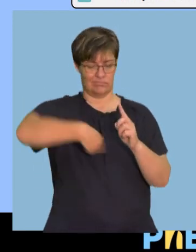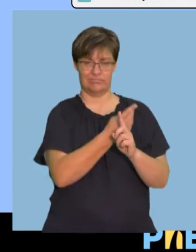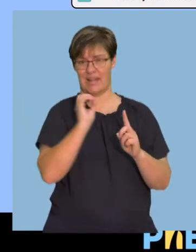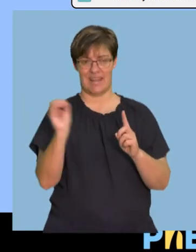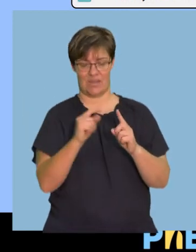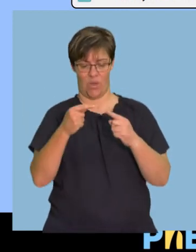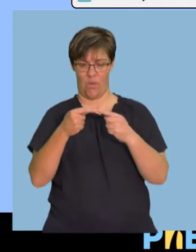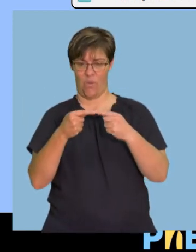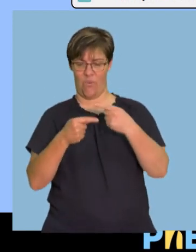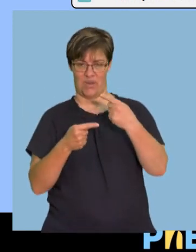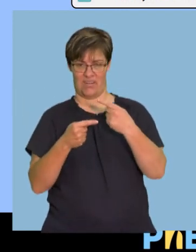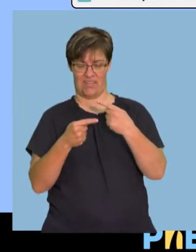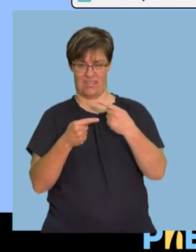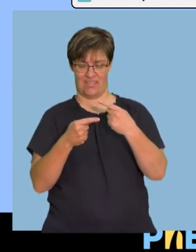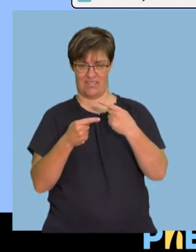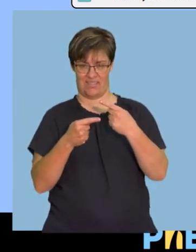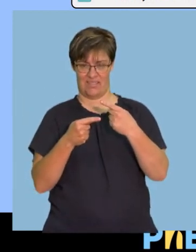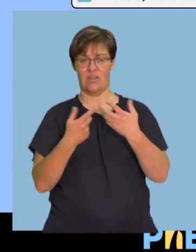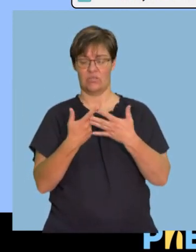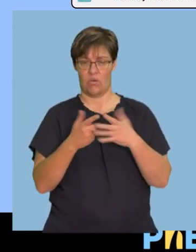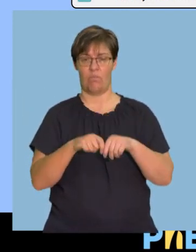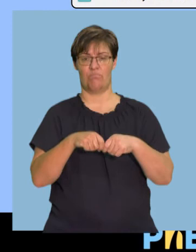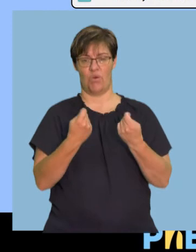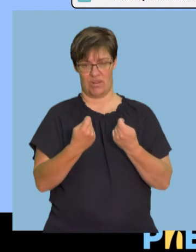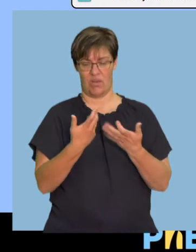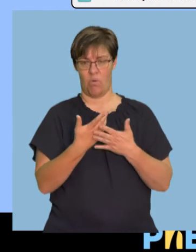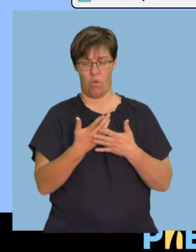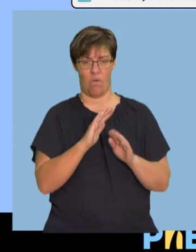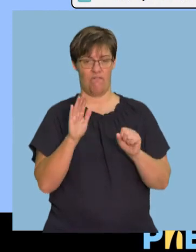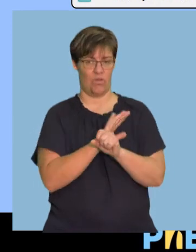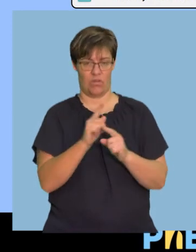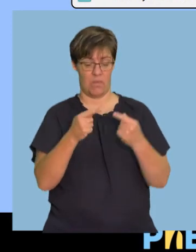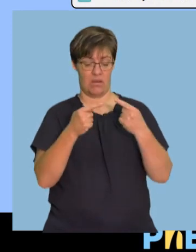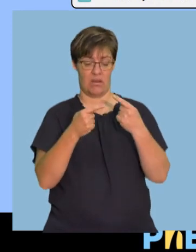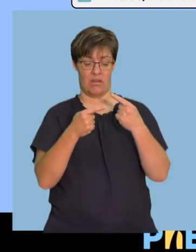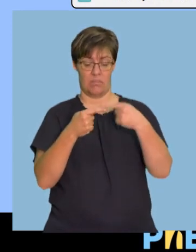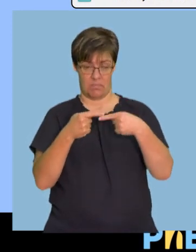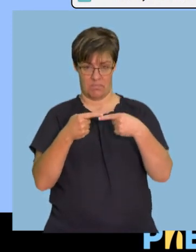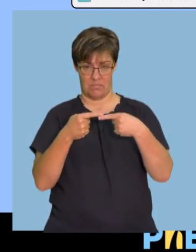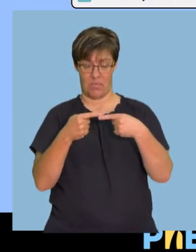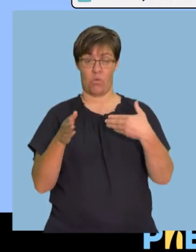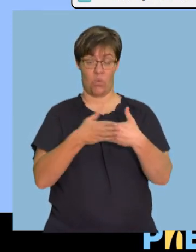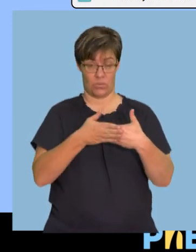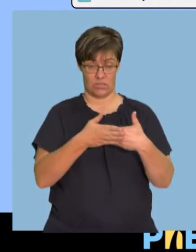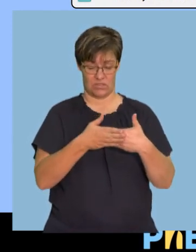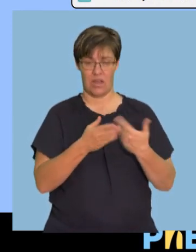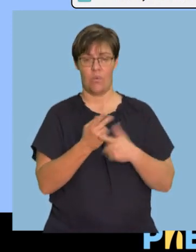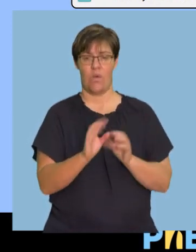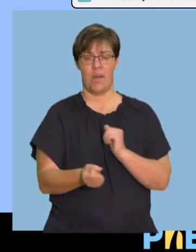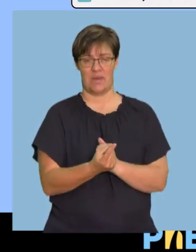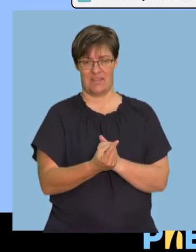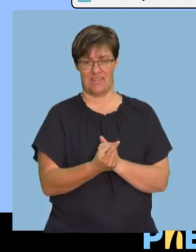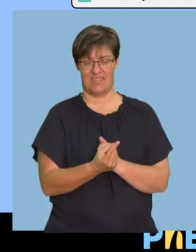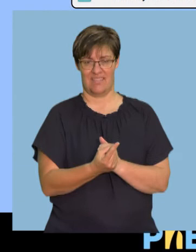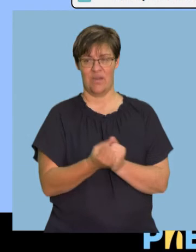that the switch is open. So the circuit is broken or it's incomplete, but the moment we close the switch, this is what